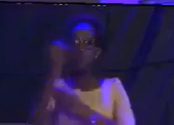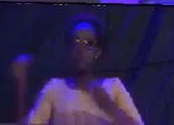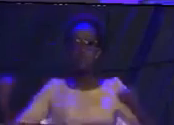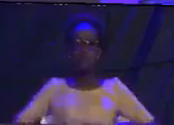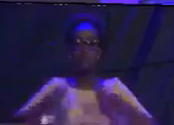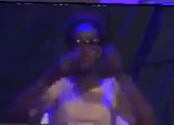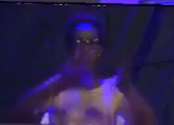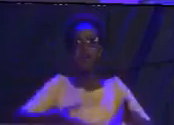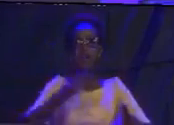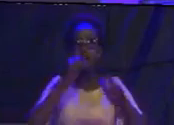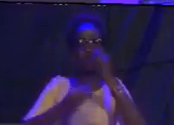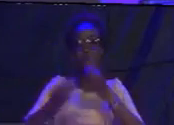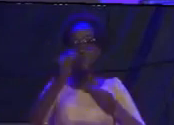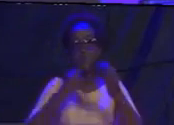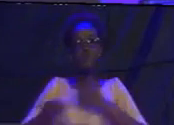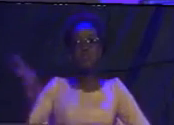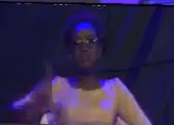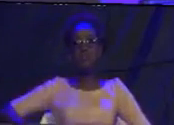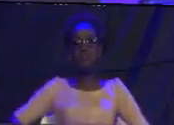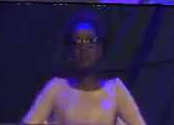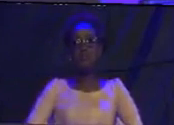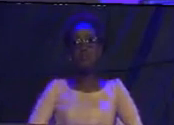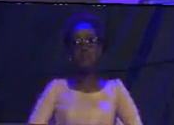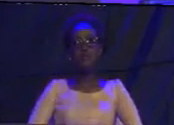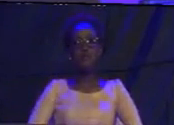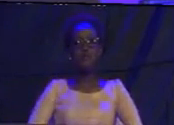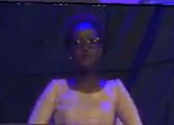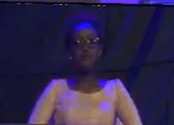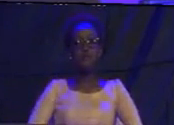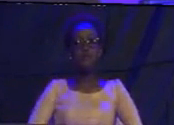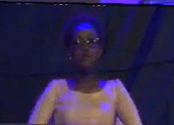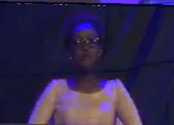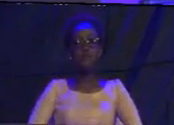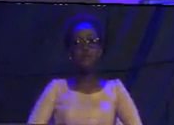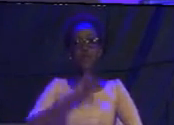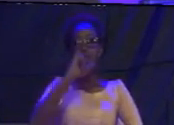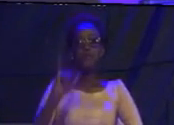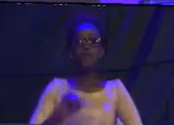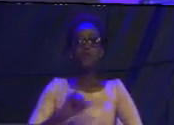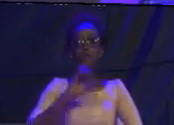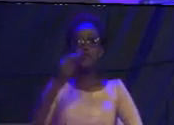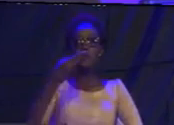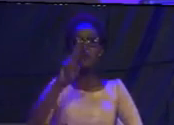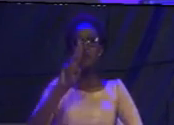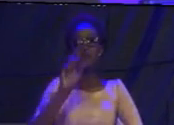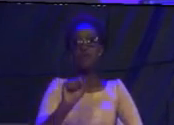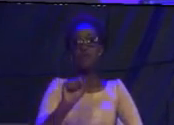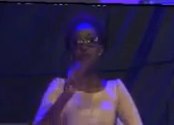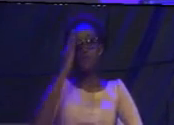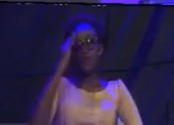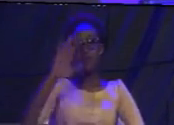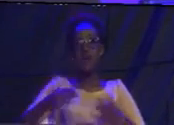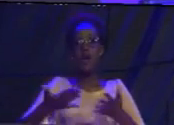He knows how manna came live from heaven and people were entered satisfied. Asi ukuntu inyoni zamanutse